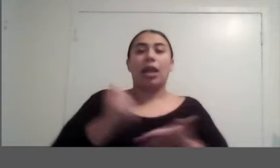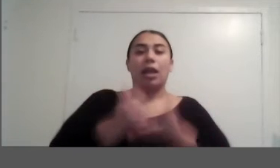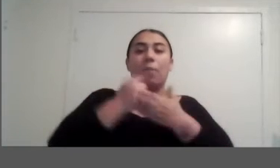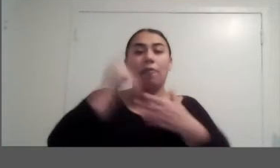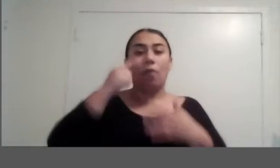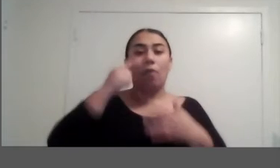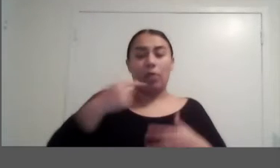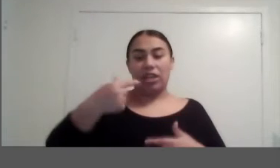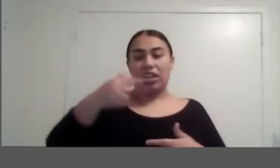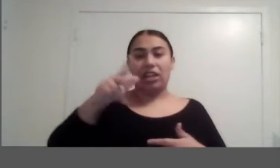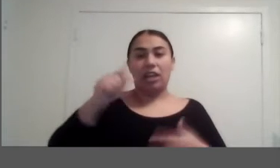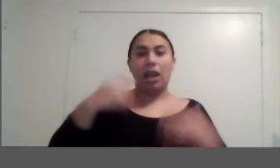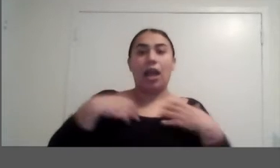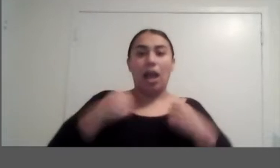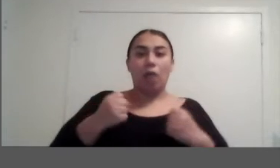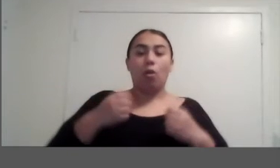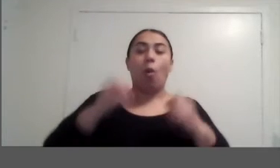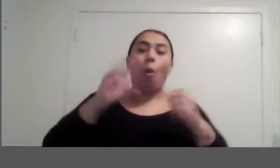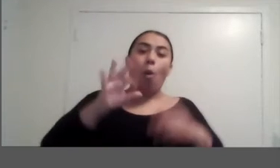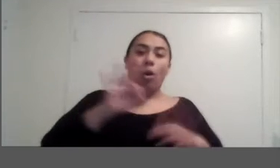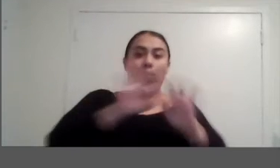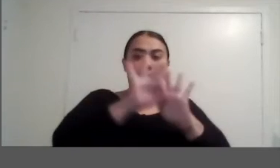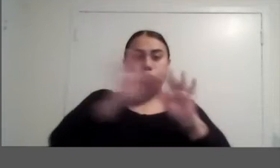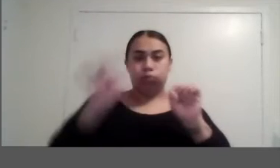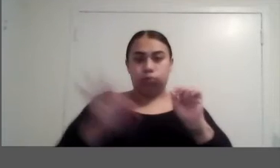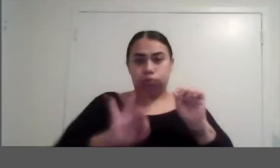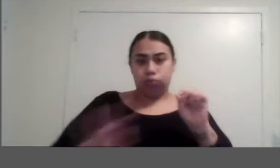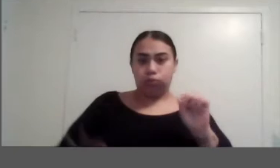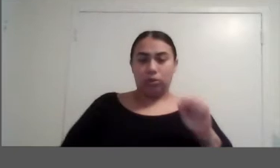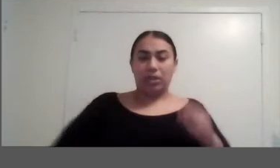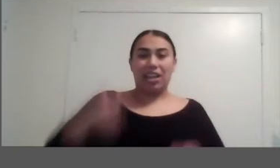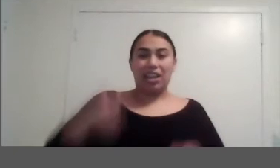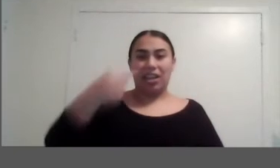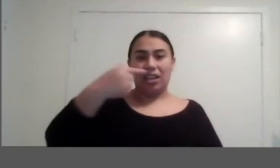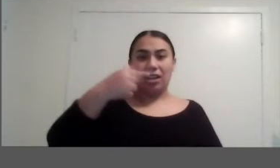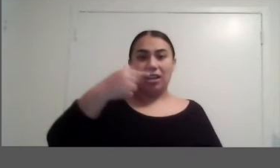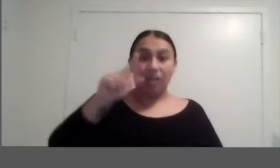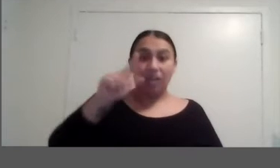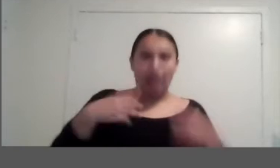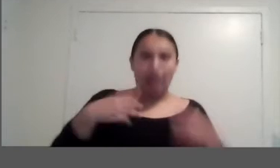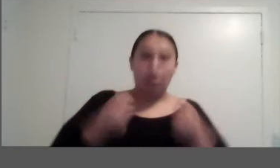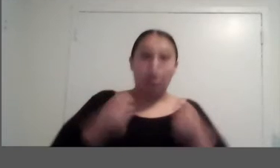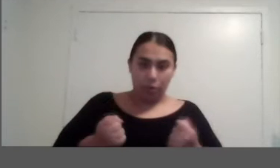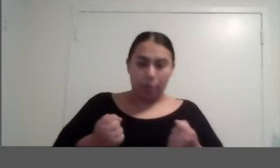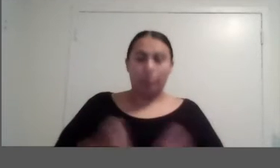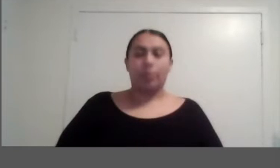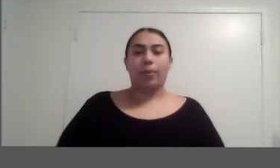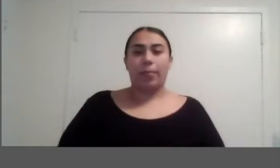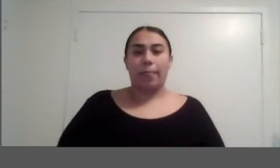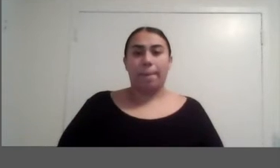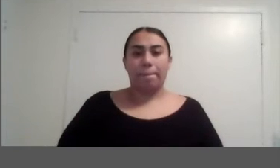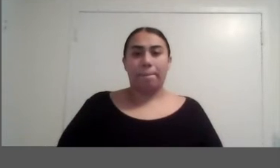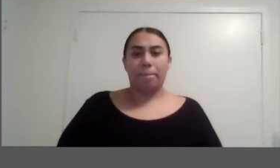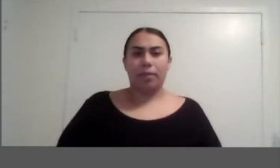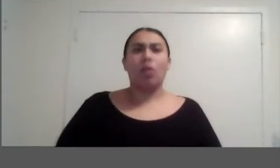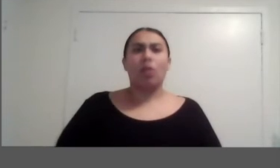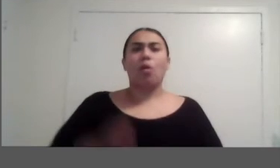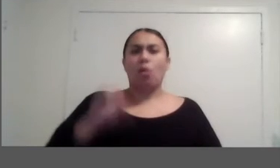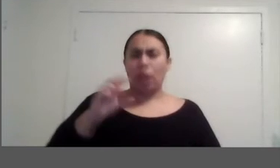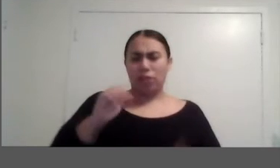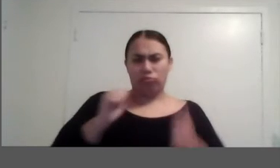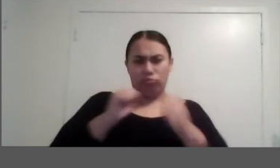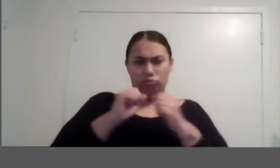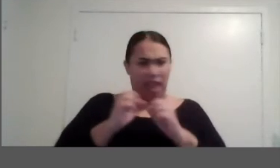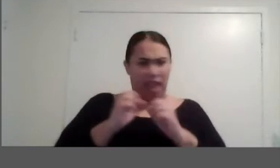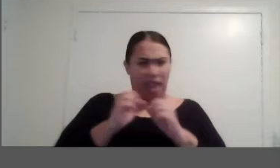appetite control and immune function. Overall, when it comes to good health, gut health is always a factor. So